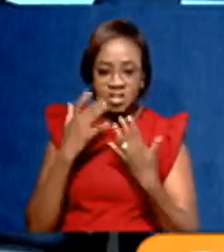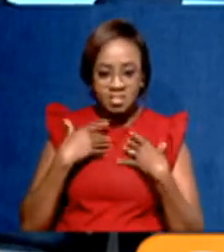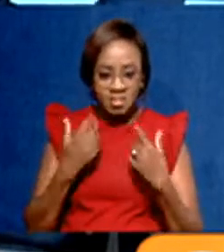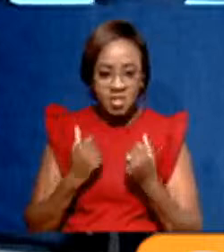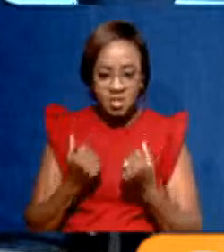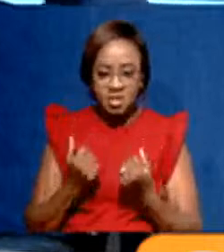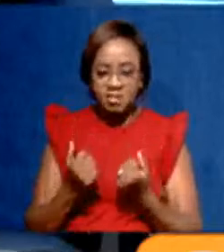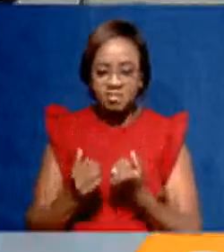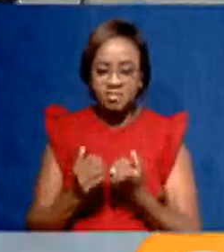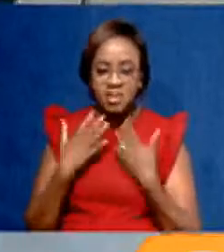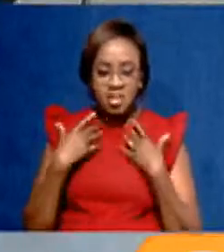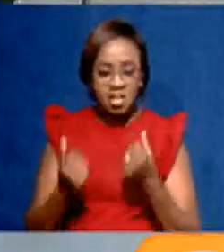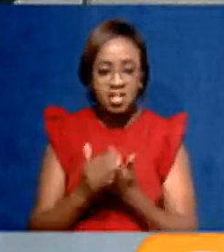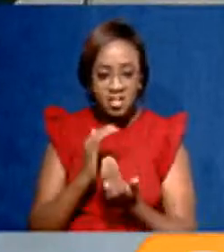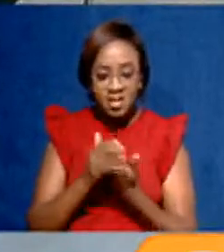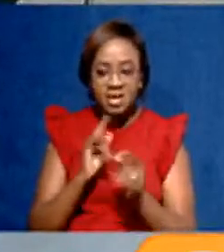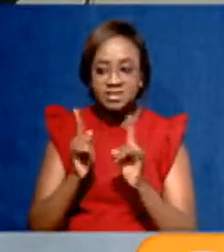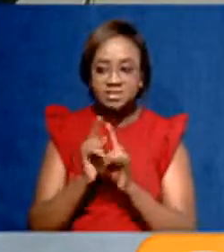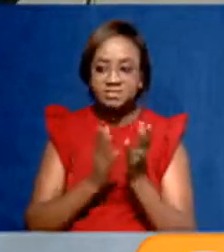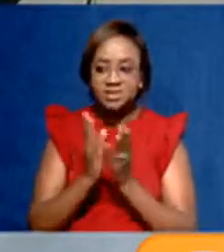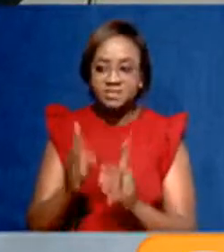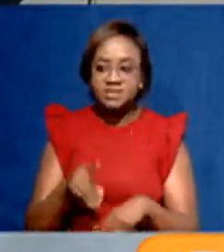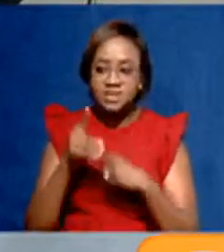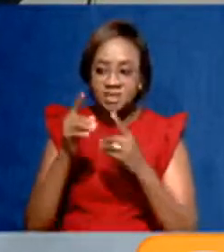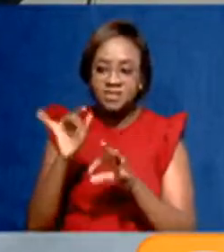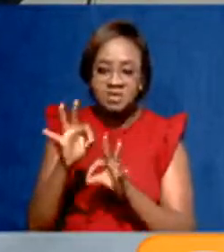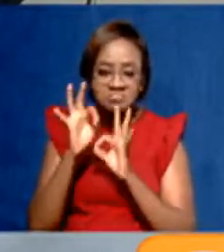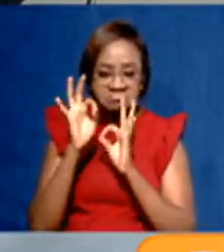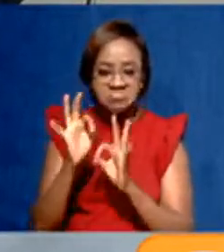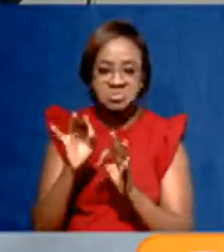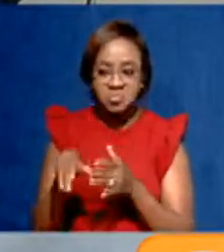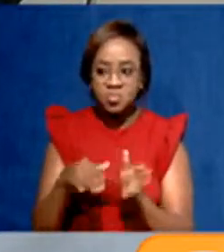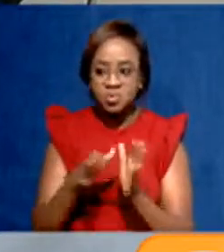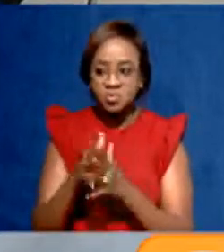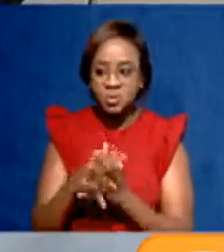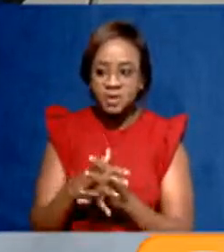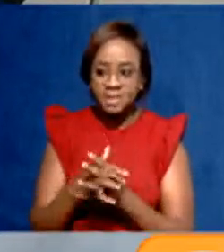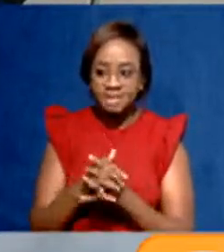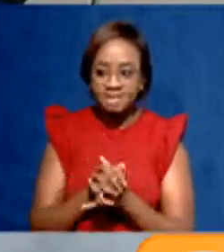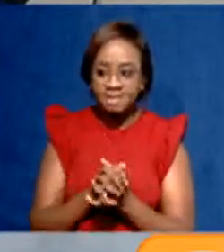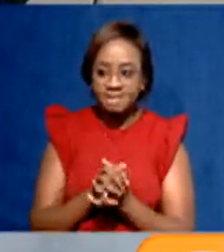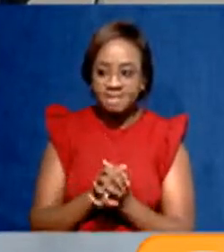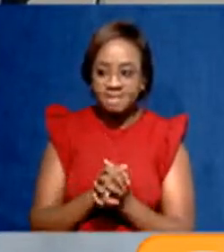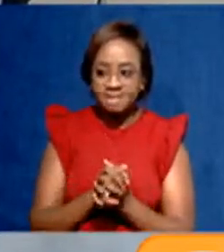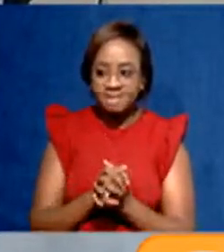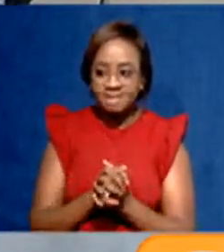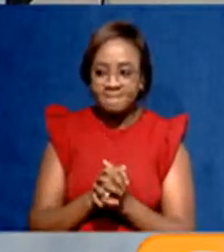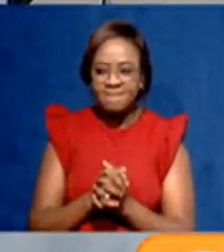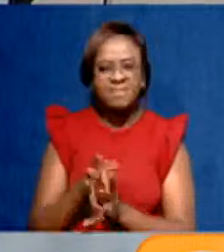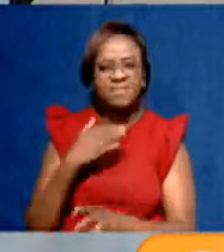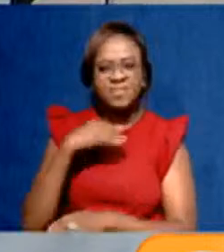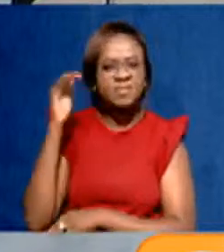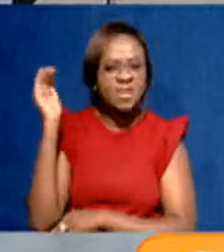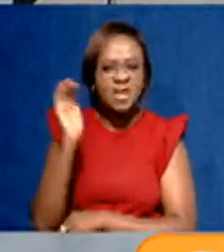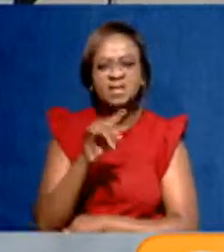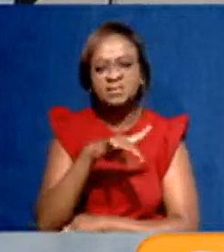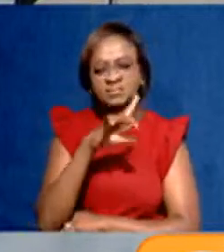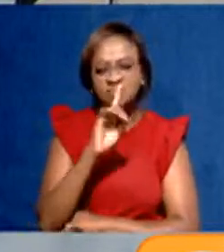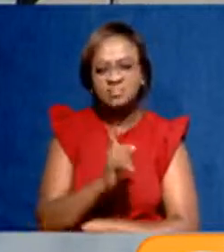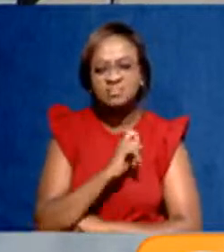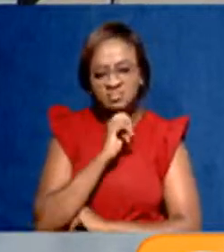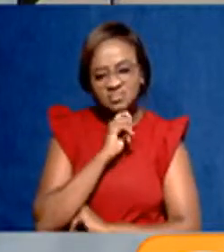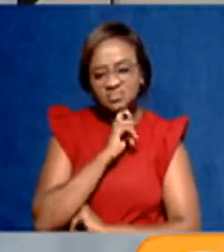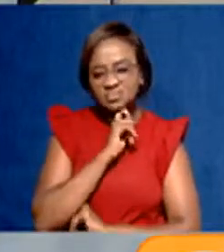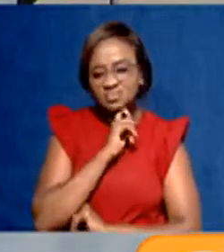delivery. Absolutely. Governor joins us live in the studio. Governor, karibu sana. Thank you so much. Thanks for your time. Real quick, explain to us, what is